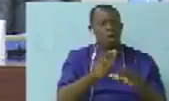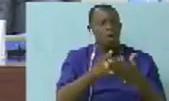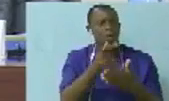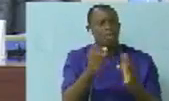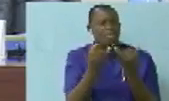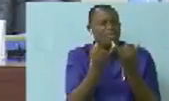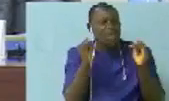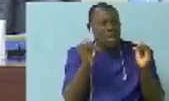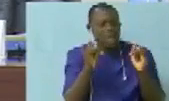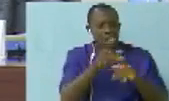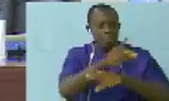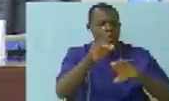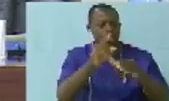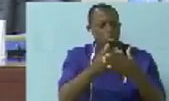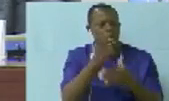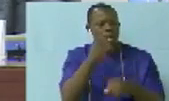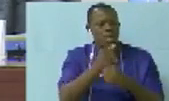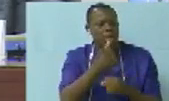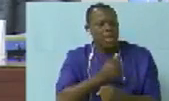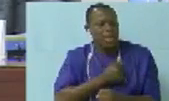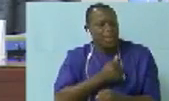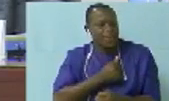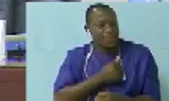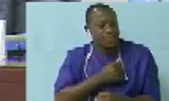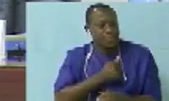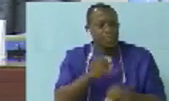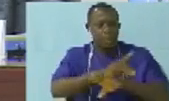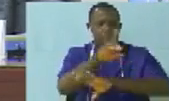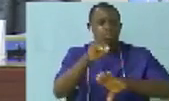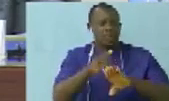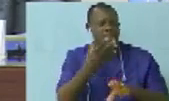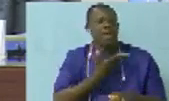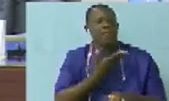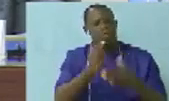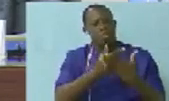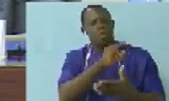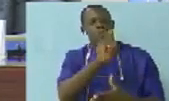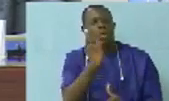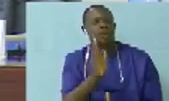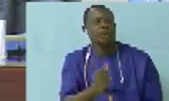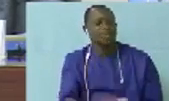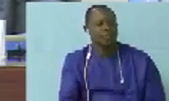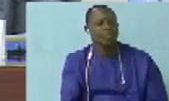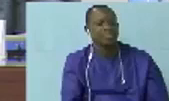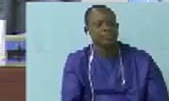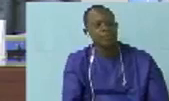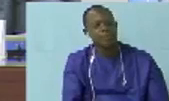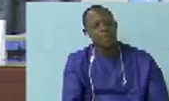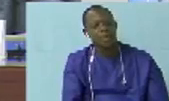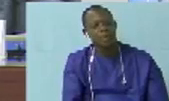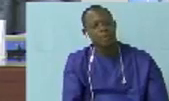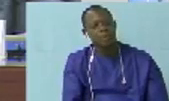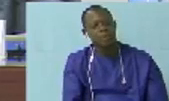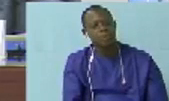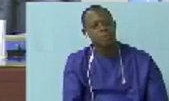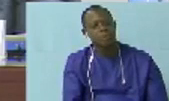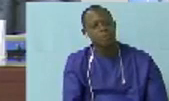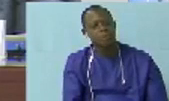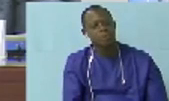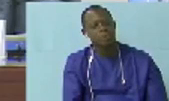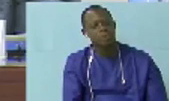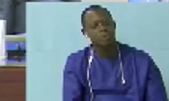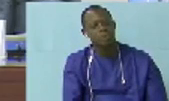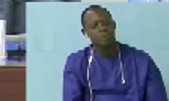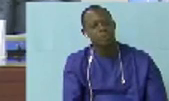For dinkirani nyinin karo ni jabro be kerin min danando fo awudin kirani obu ni kono je fo abe aba fam buñim